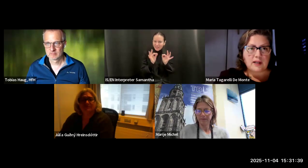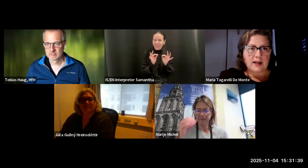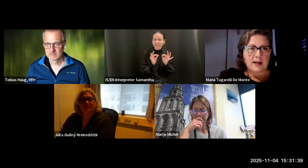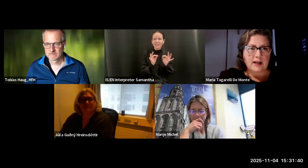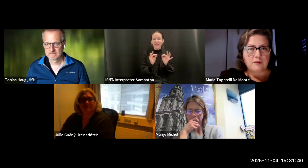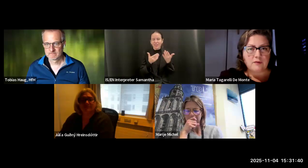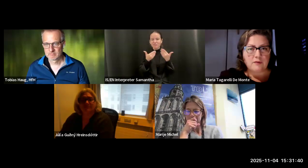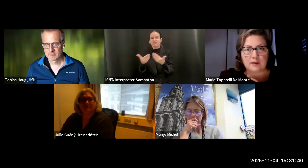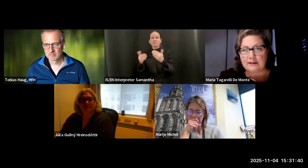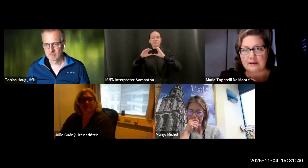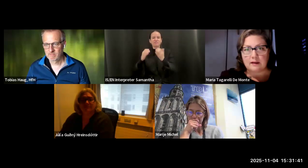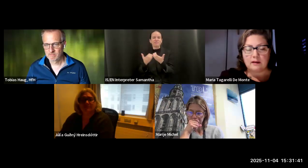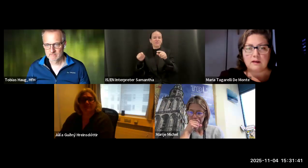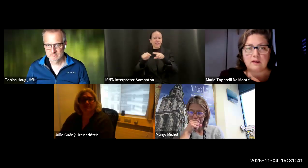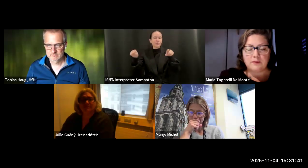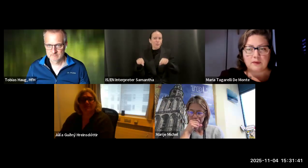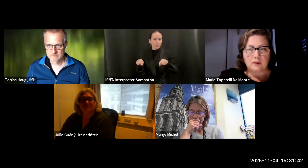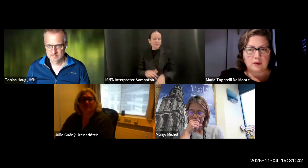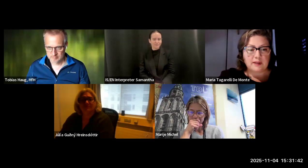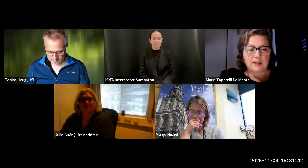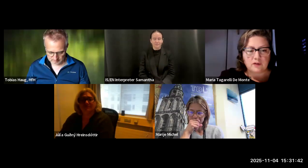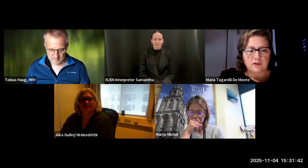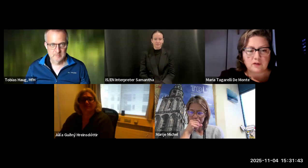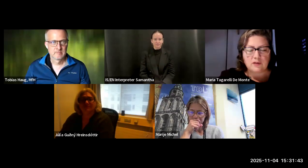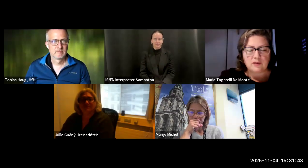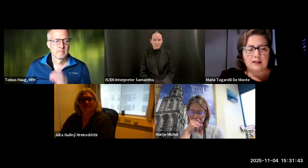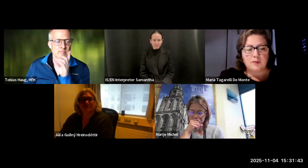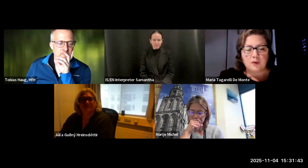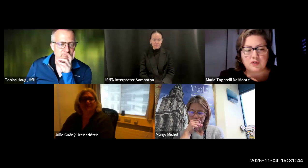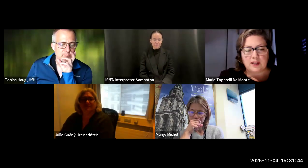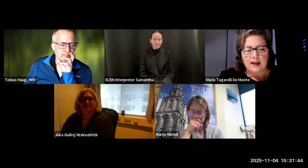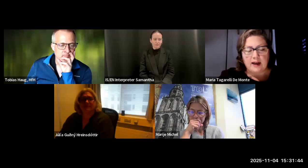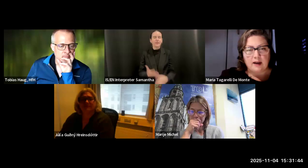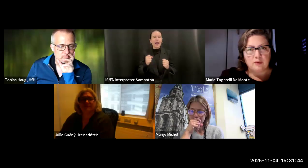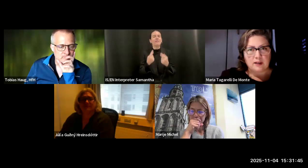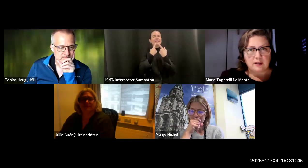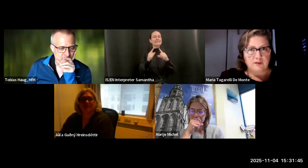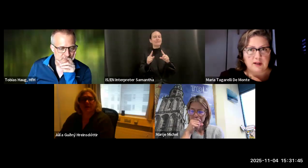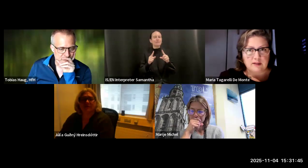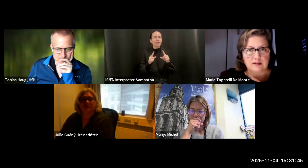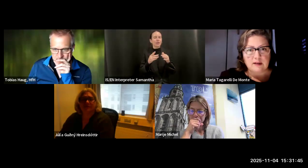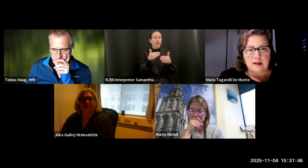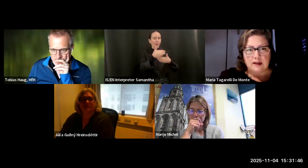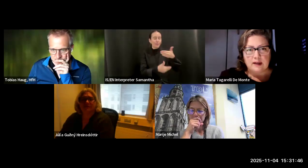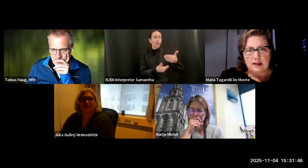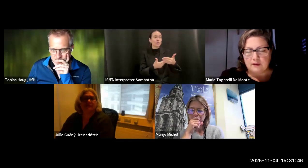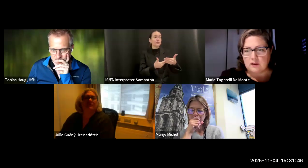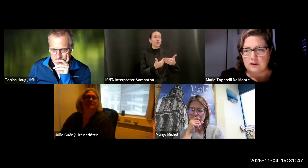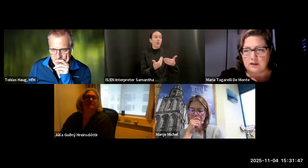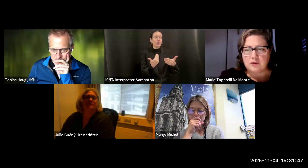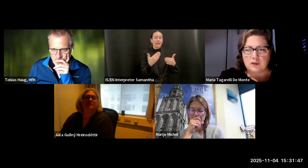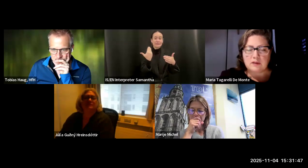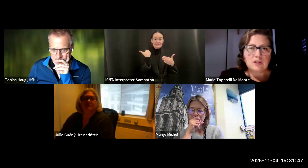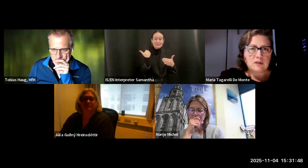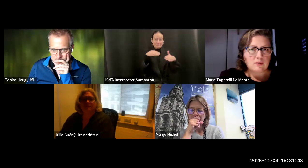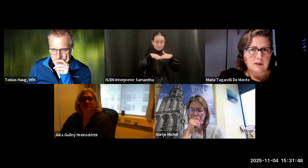the approach that I have with with beginners and the approach that I have with advanced